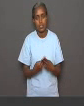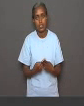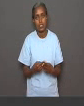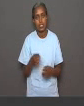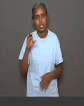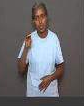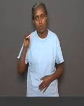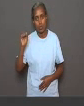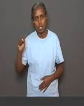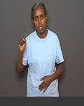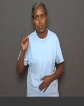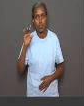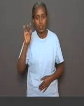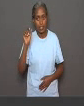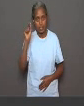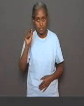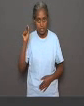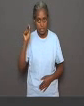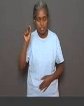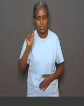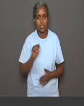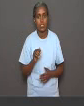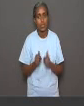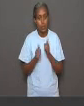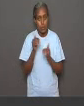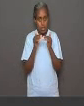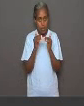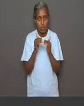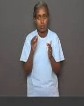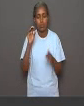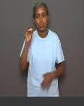times the cosine of 80 degrees, which is